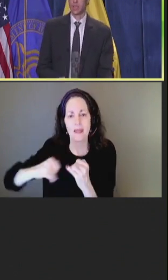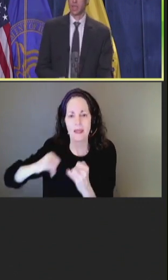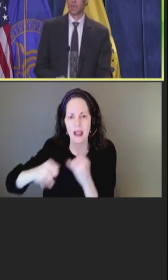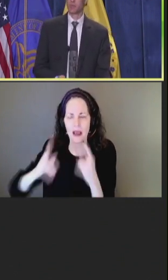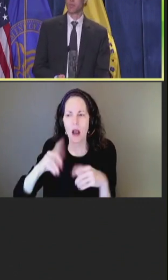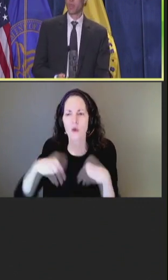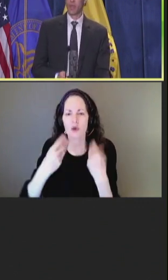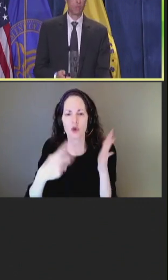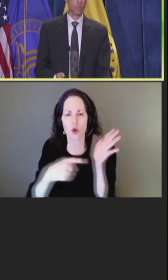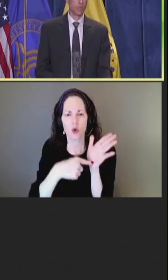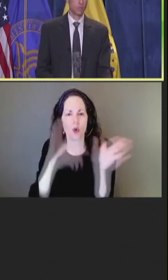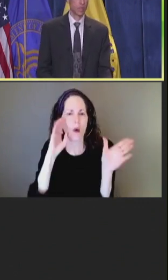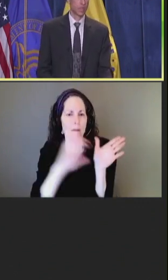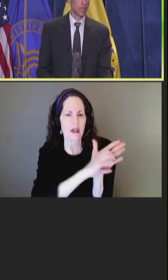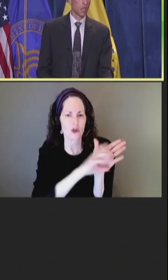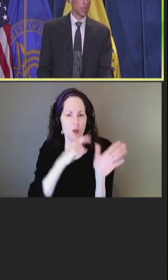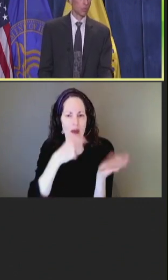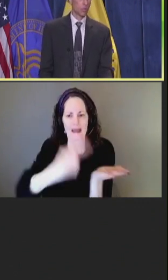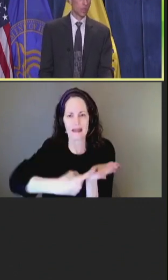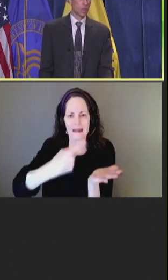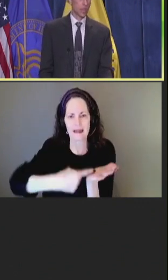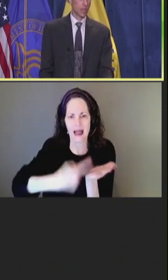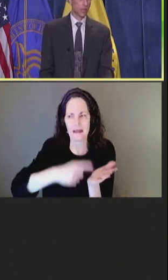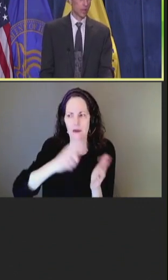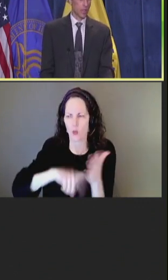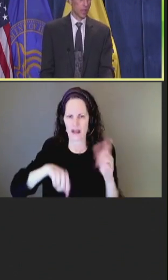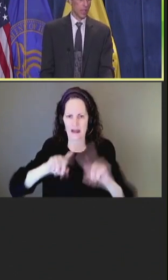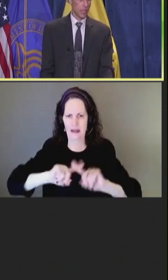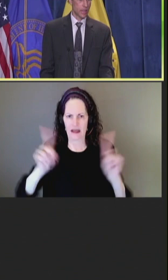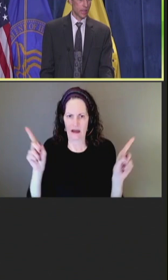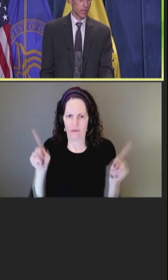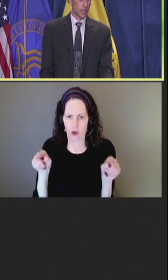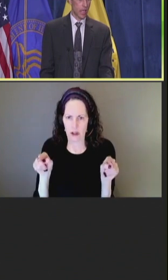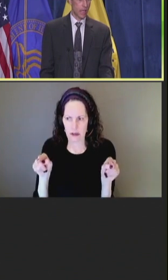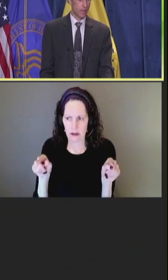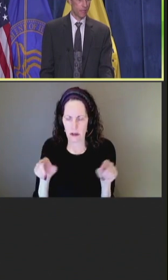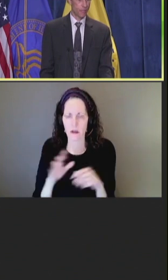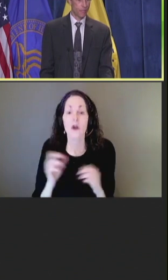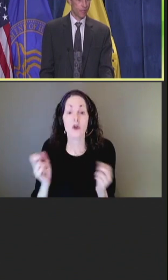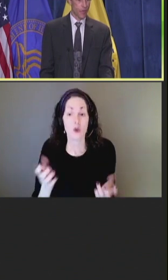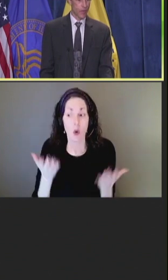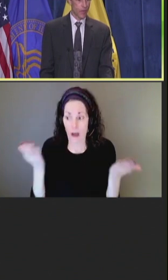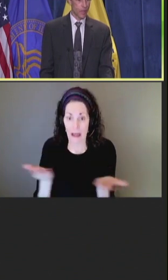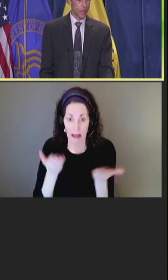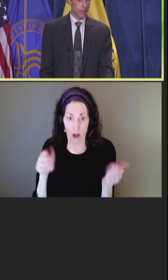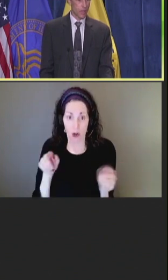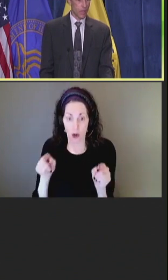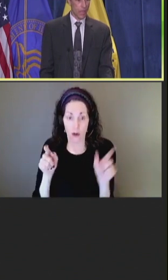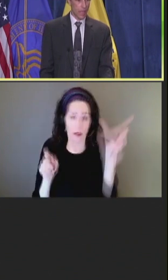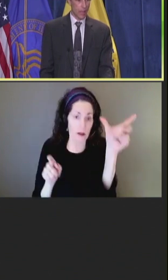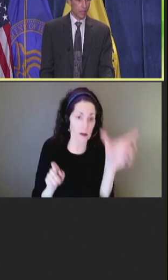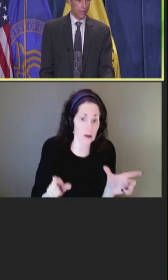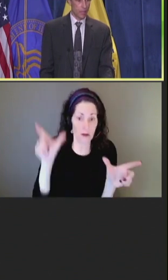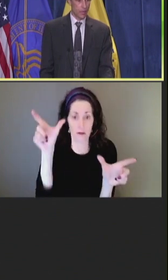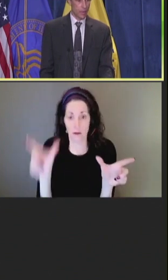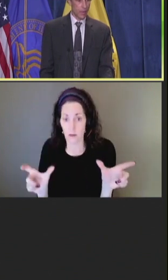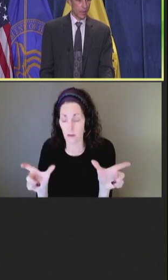discuss the absolute differences. So what we're seeing here is in